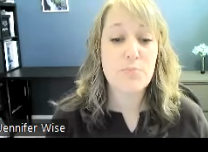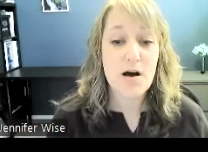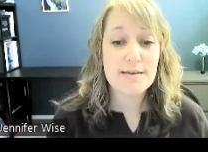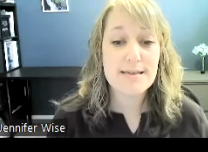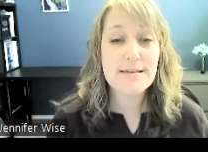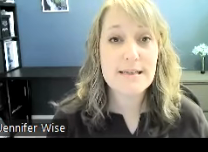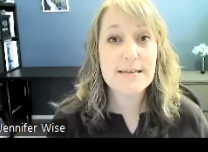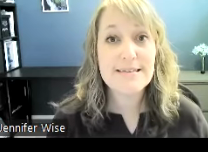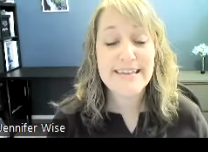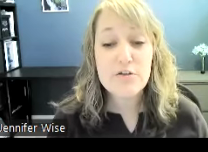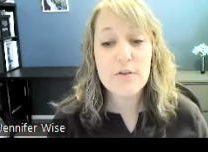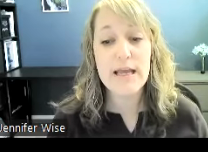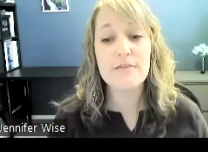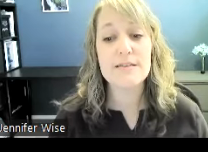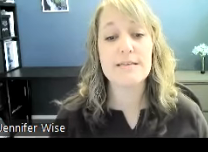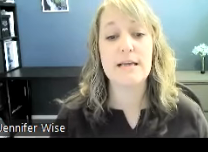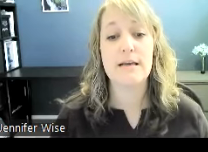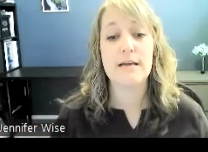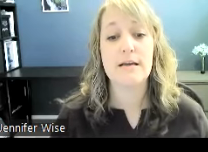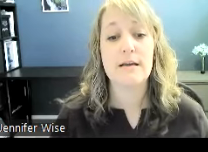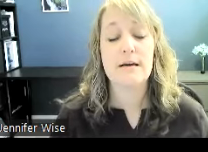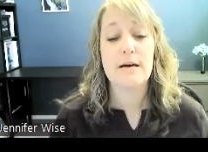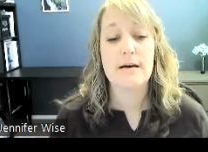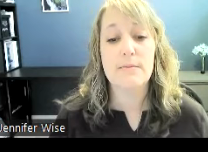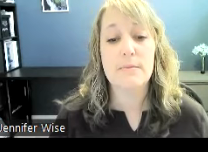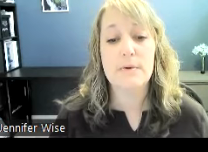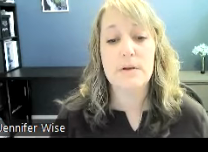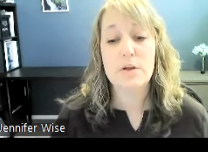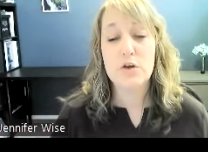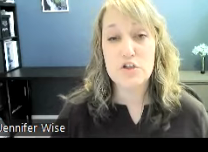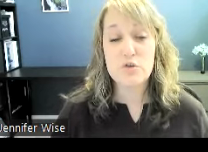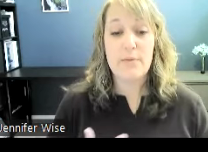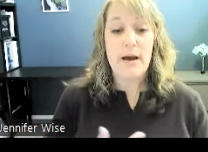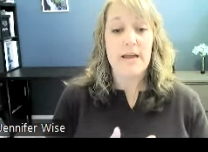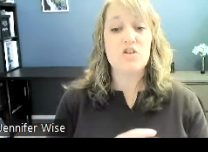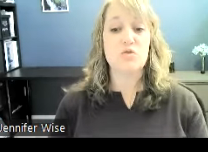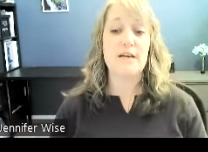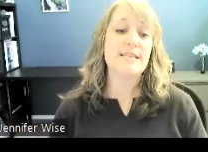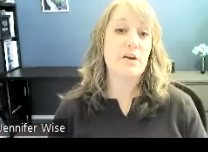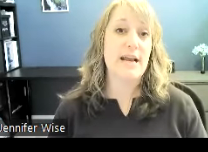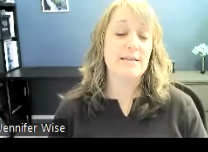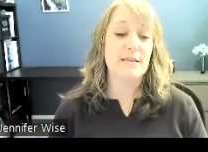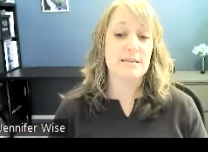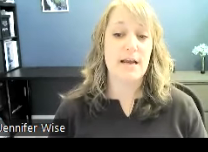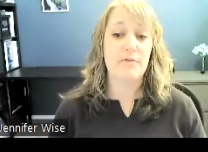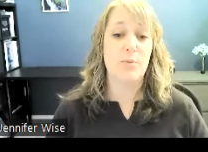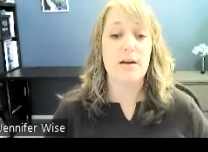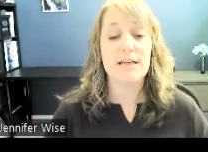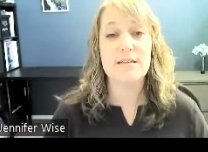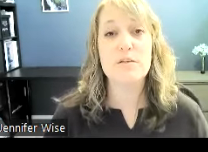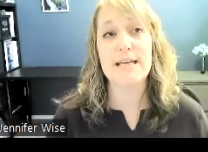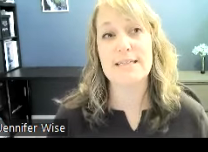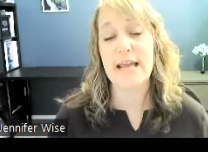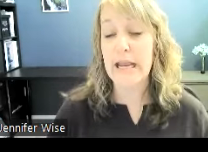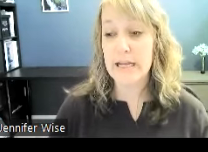can use pauses, signal the end of a scene. You can do that by just resting your hands at the side of your body.